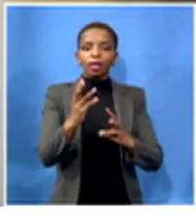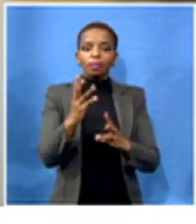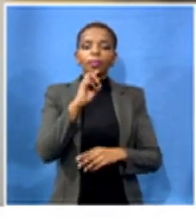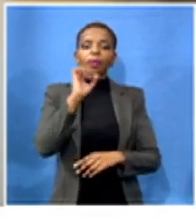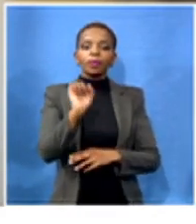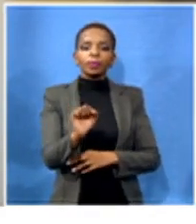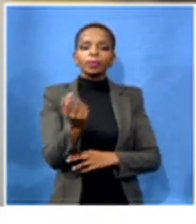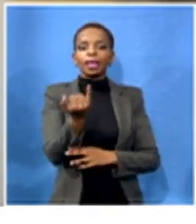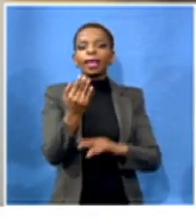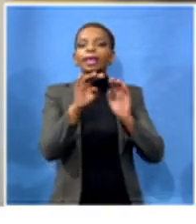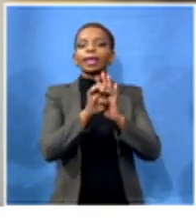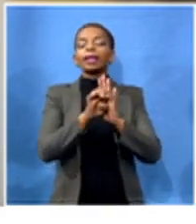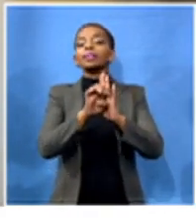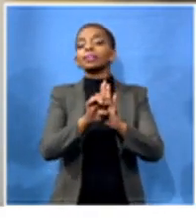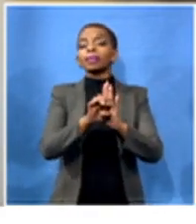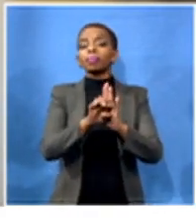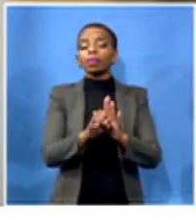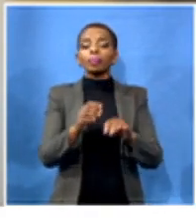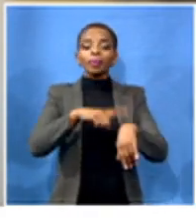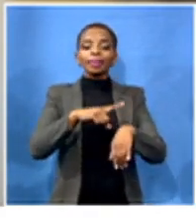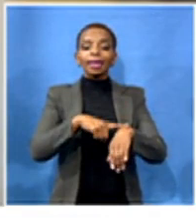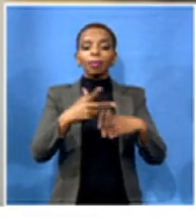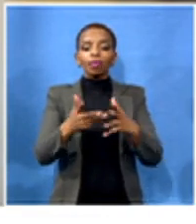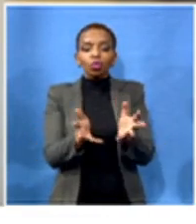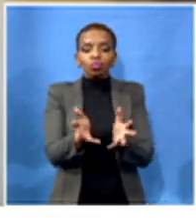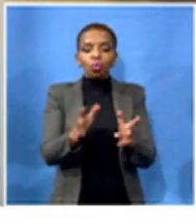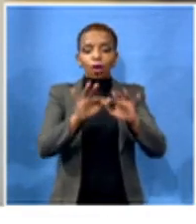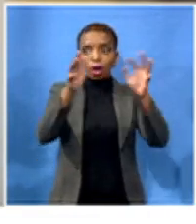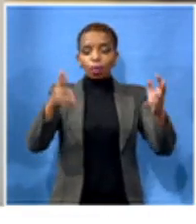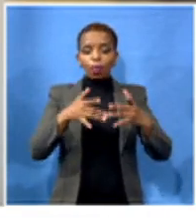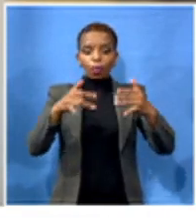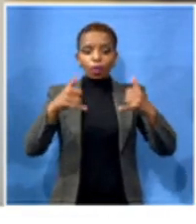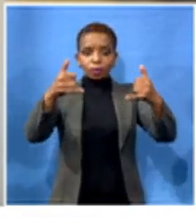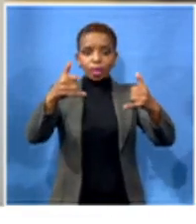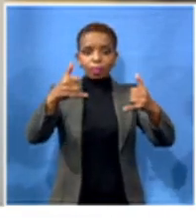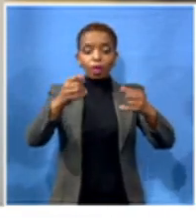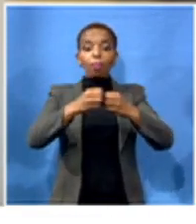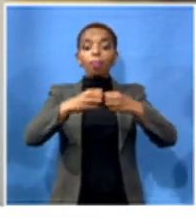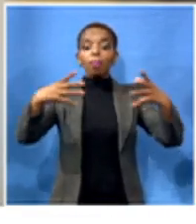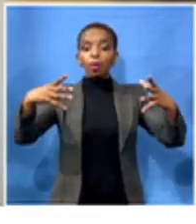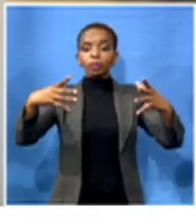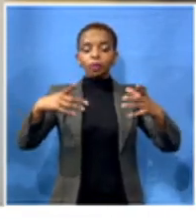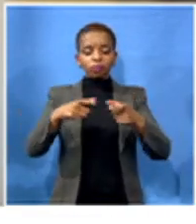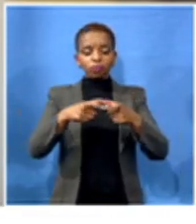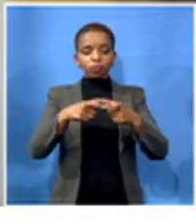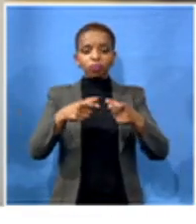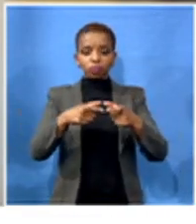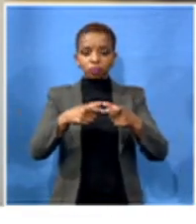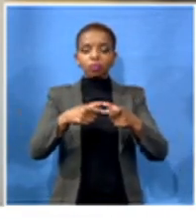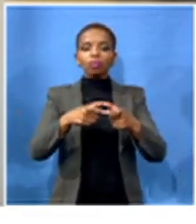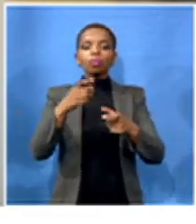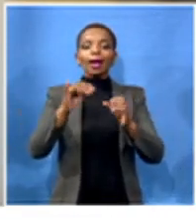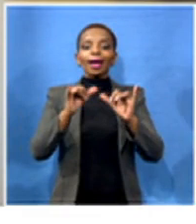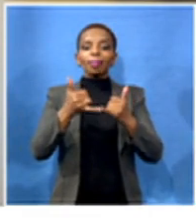around 2010 when we had the Soccer World Cup. Most schemes reported a reduction in claims experience. And as soon as